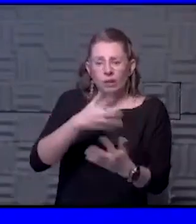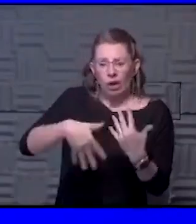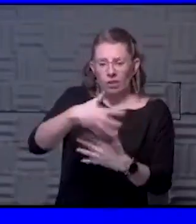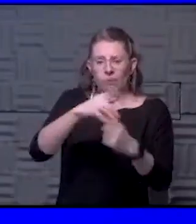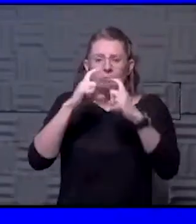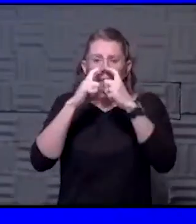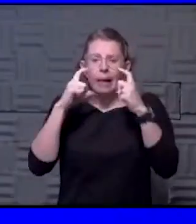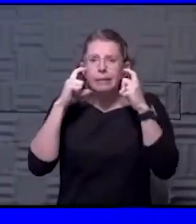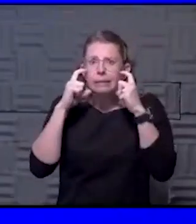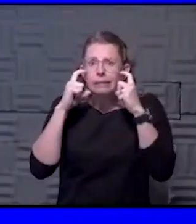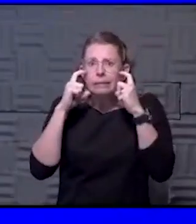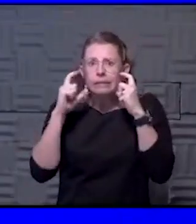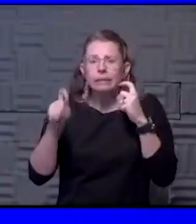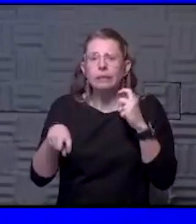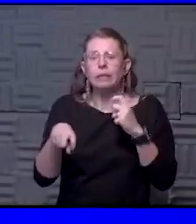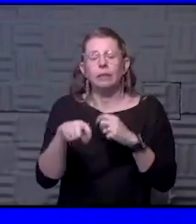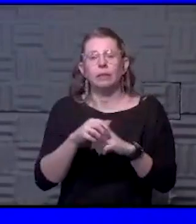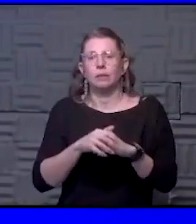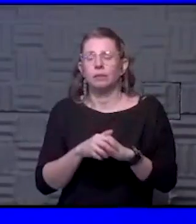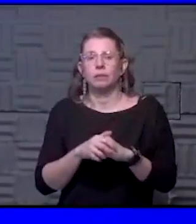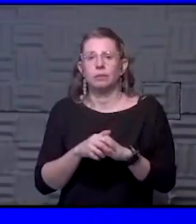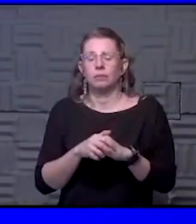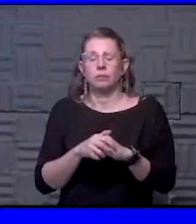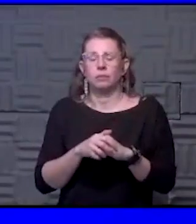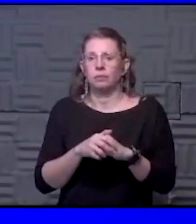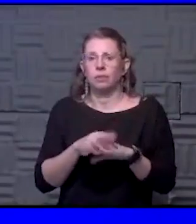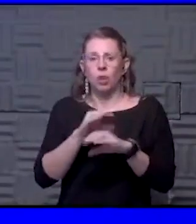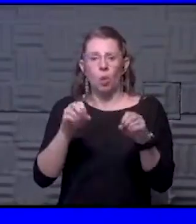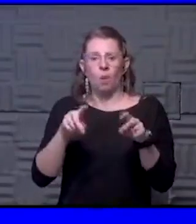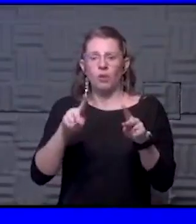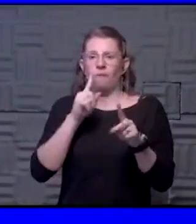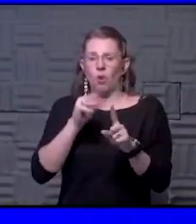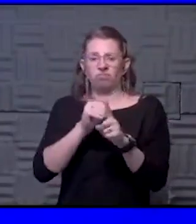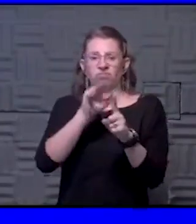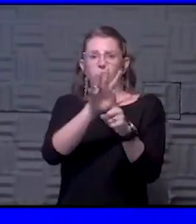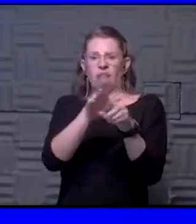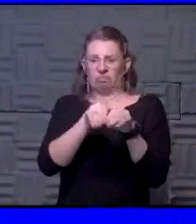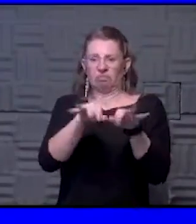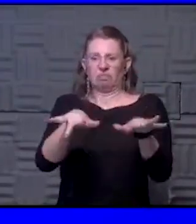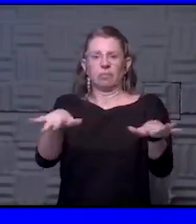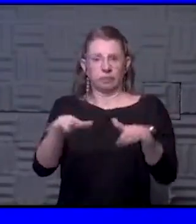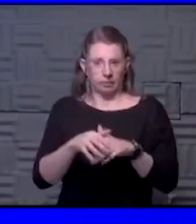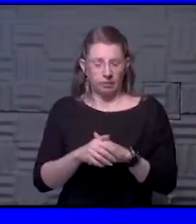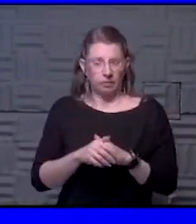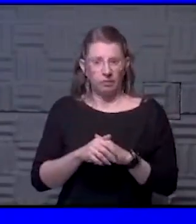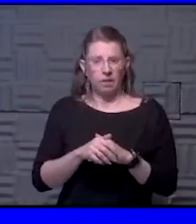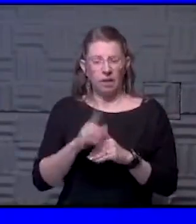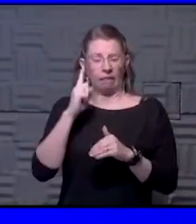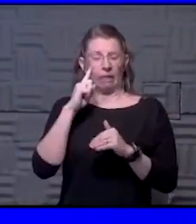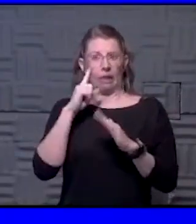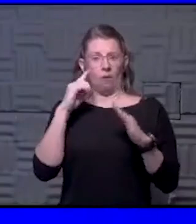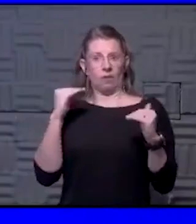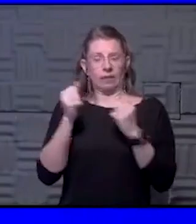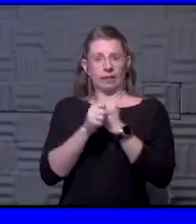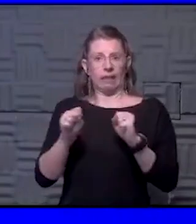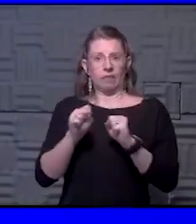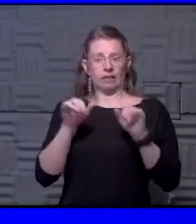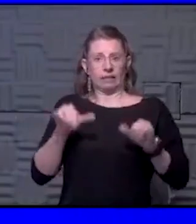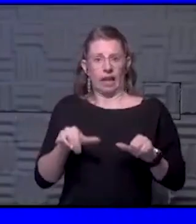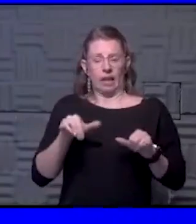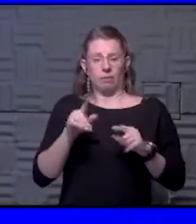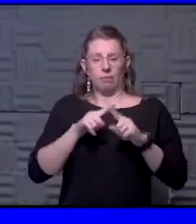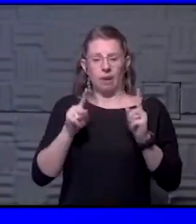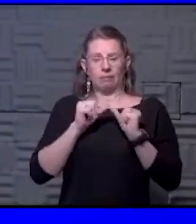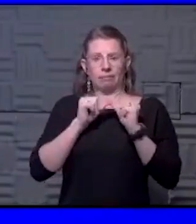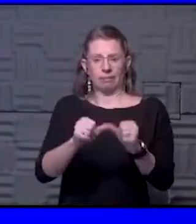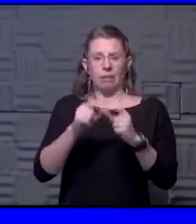masked. You know, you can't have any chances. So, you know, that's really how I think of it. Is hopefully the safety can stay there, but you got to continue